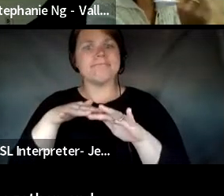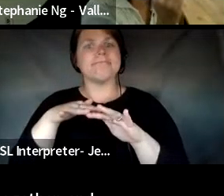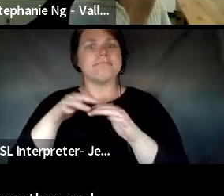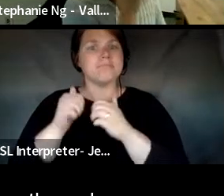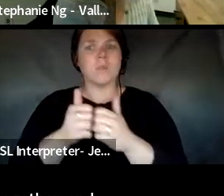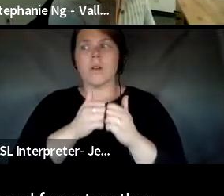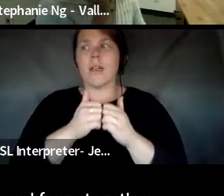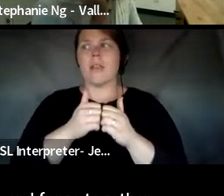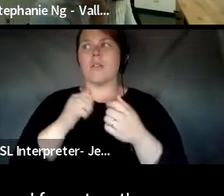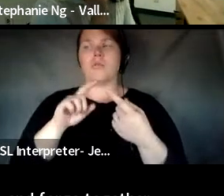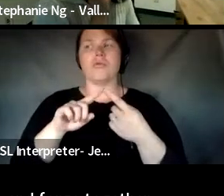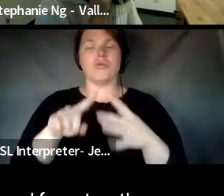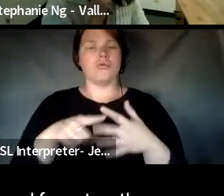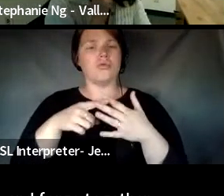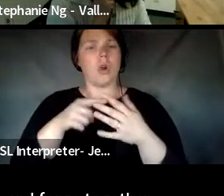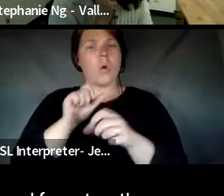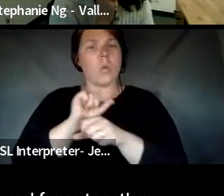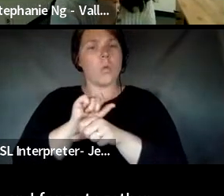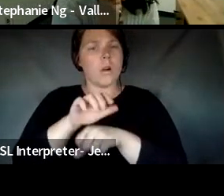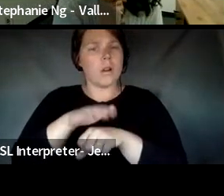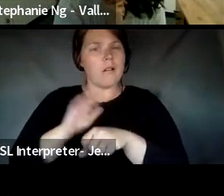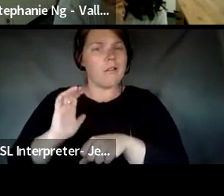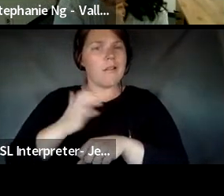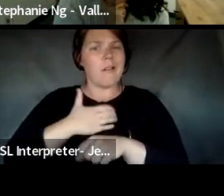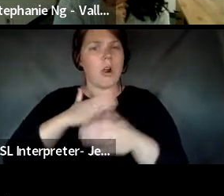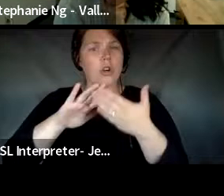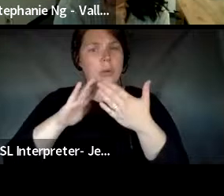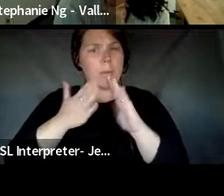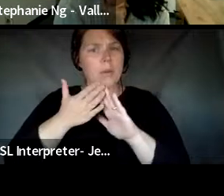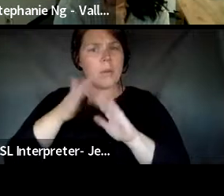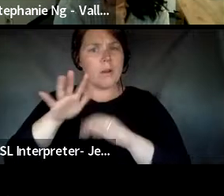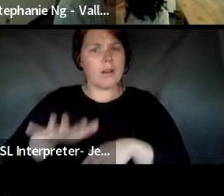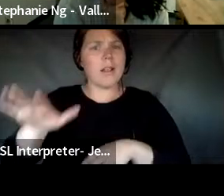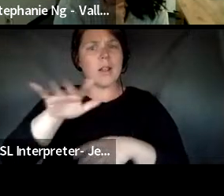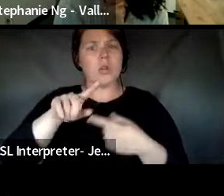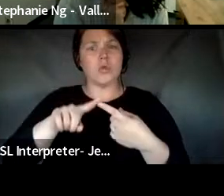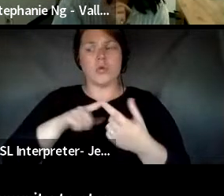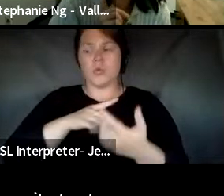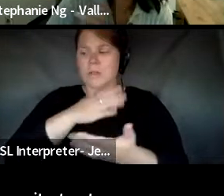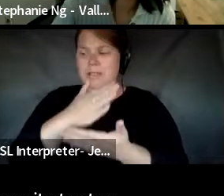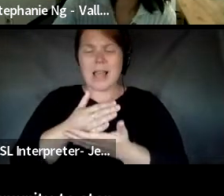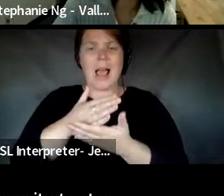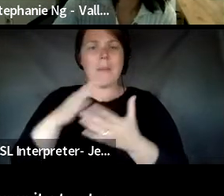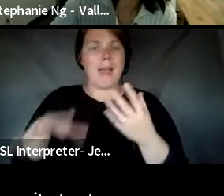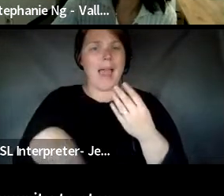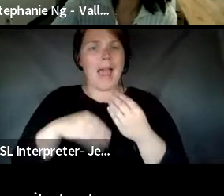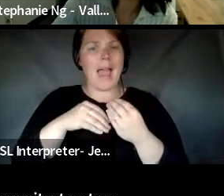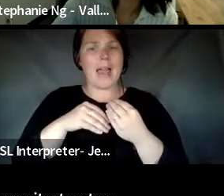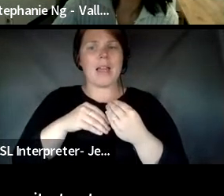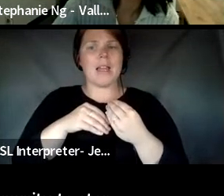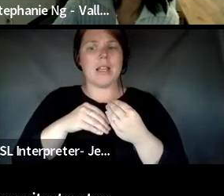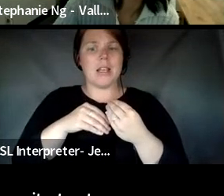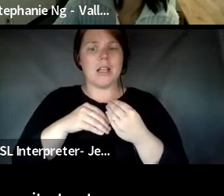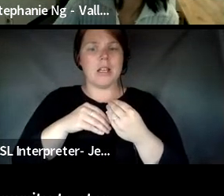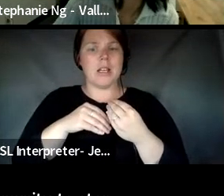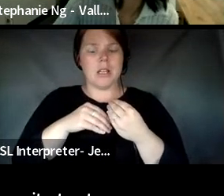start working on our community to stop adding